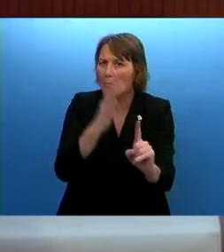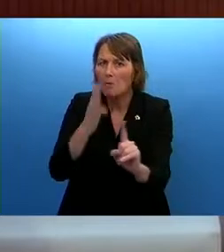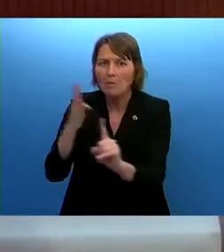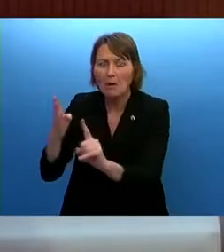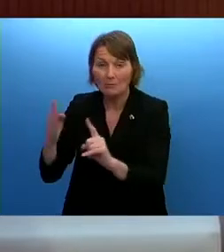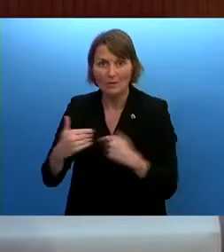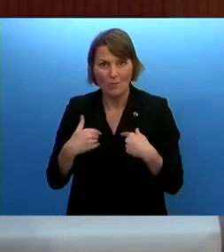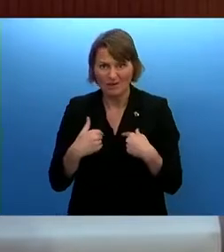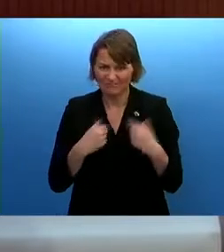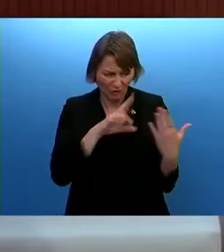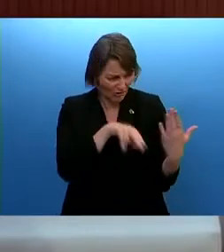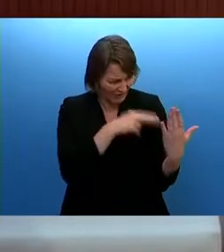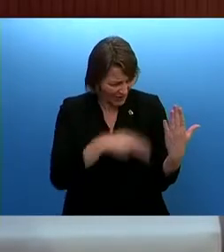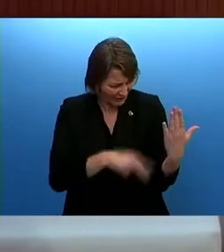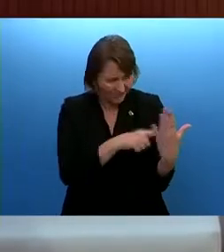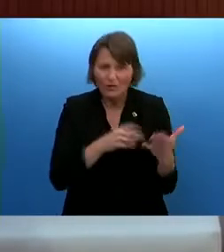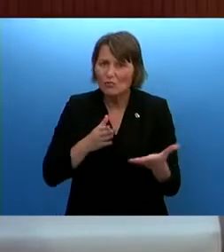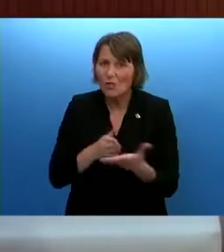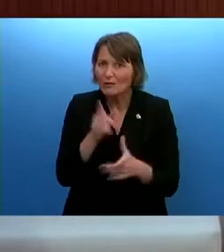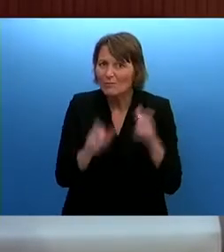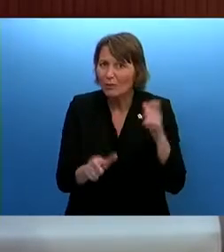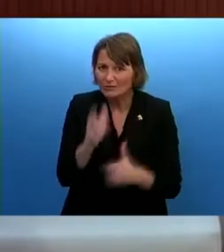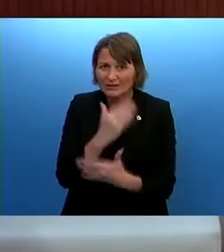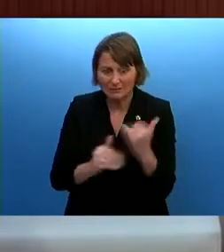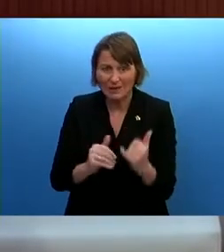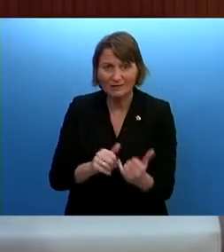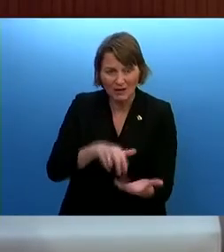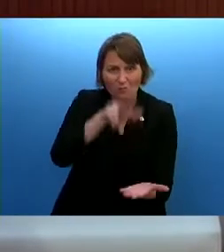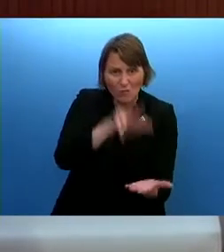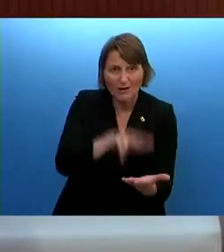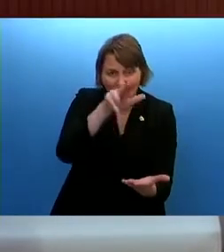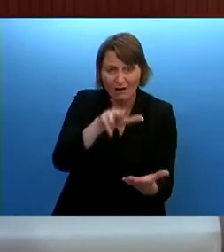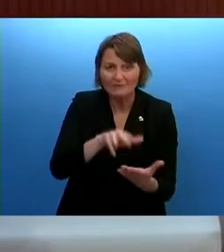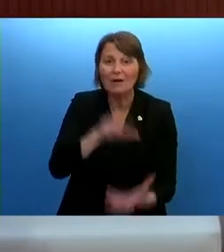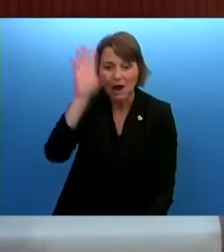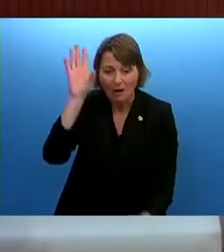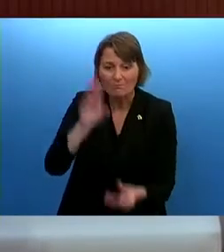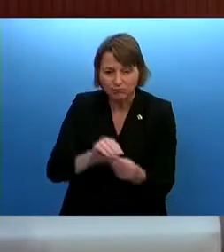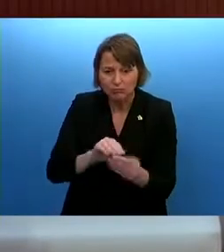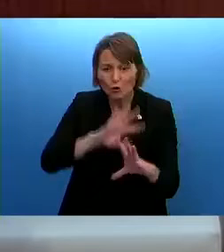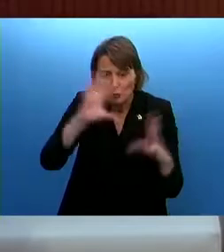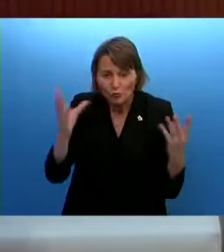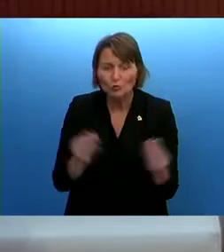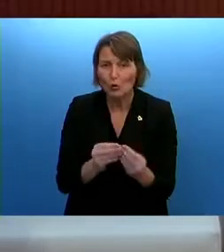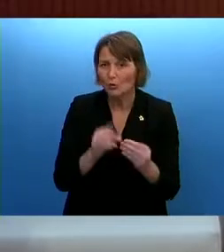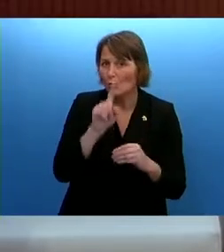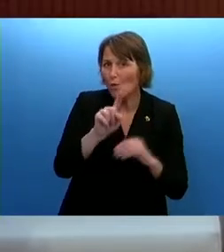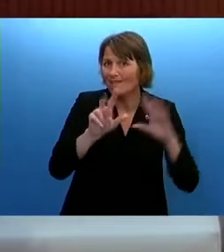Disabilities, with 185 states parties, includes the obligation to officially recognize sign